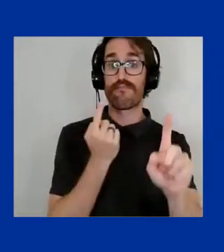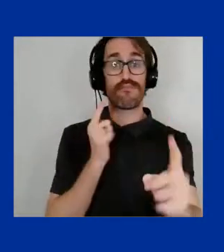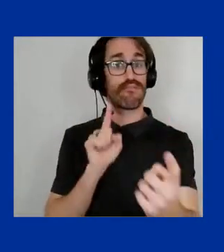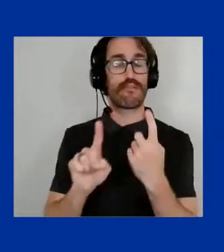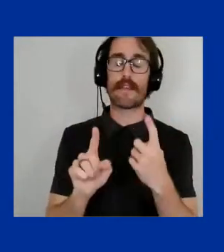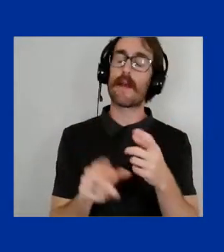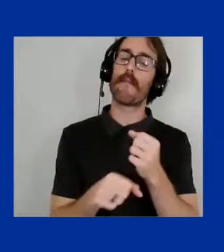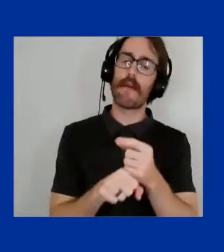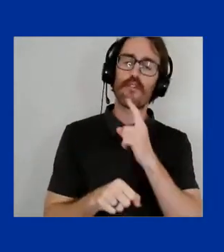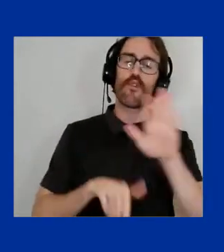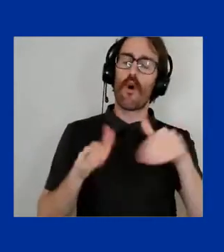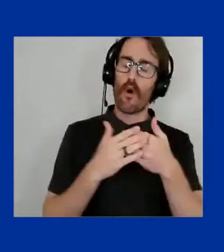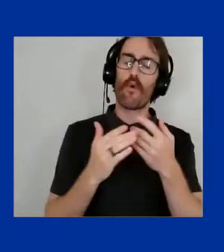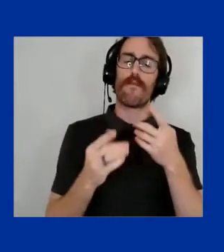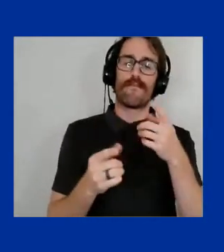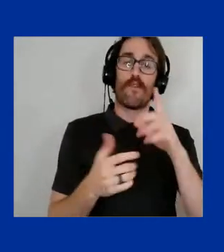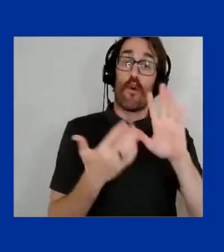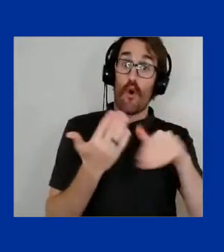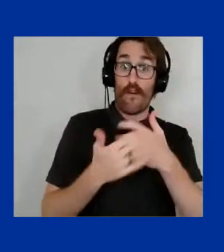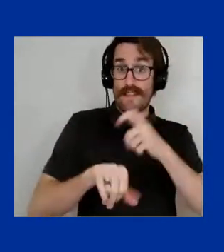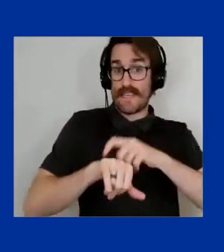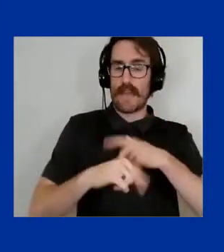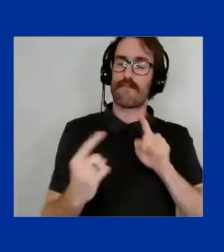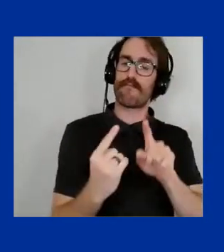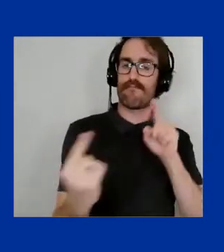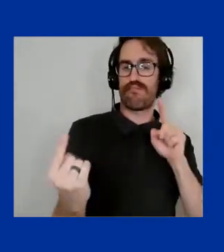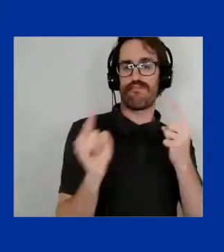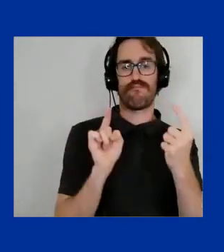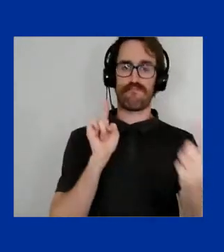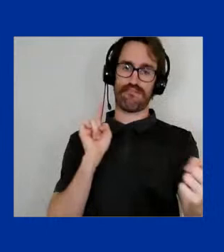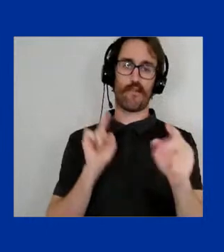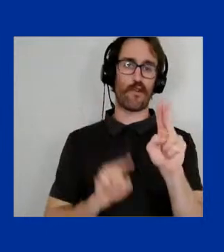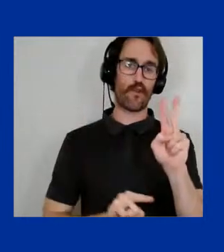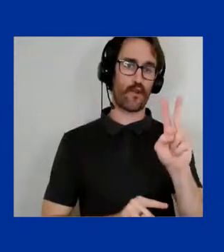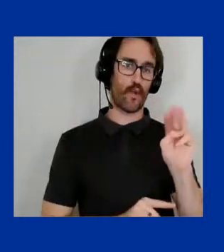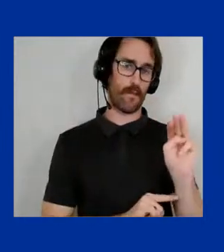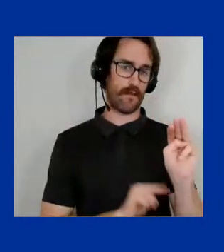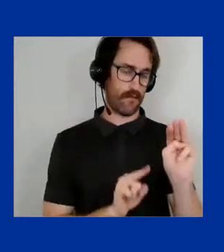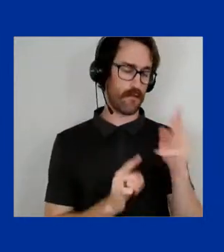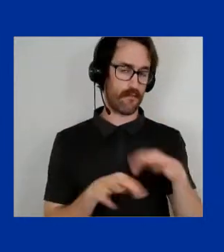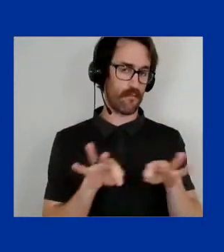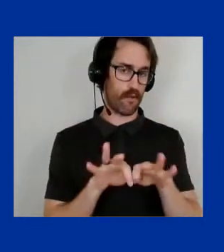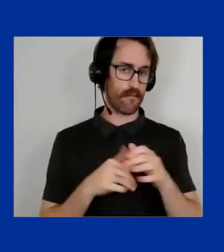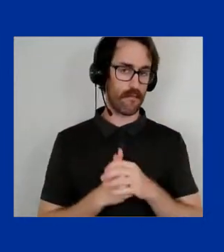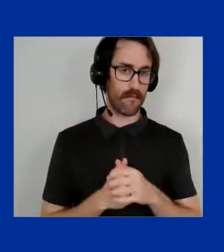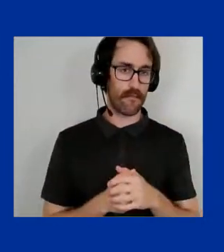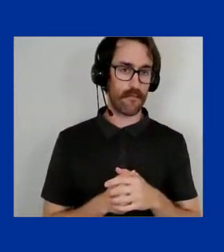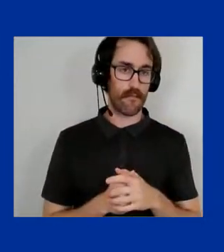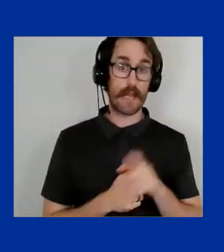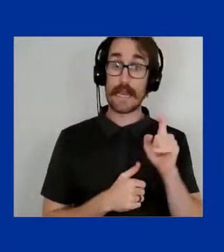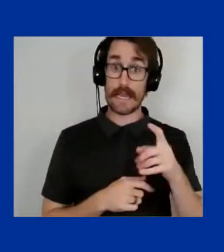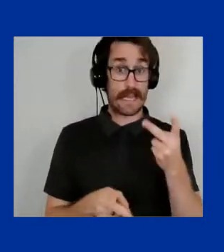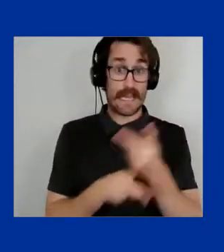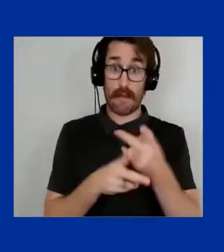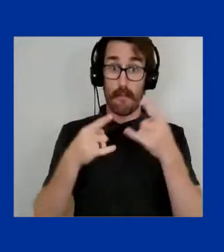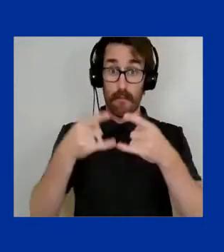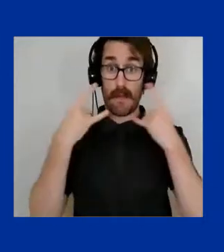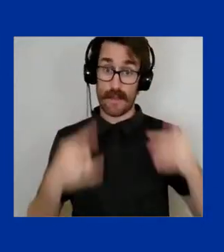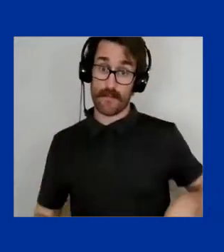that distancing of 2 meters or more from other people outside our household. We need to have a mask with us at all times.